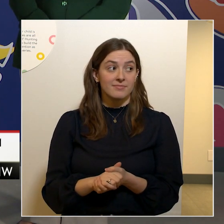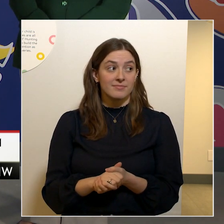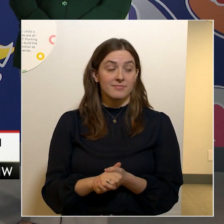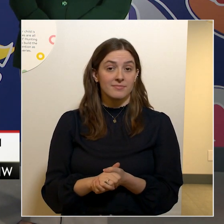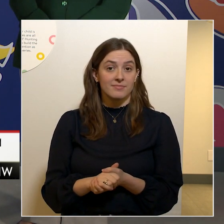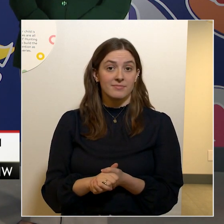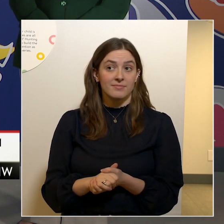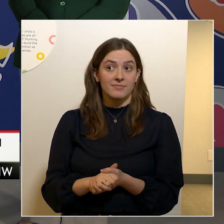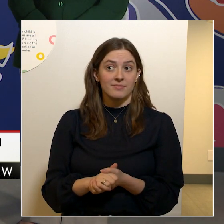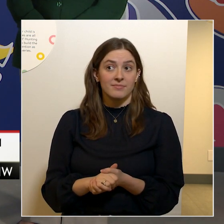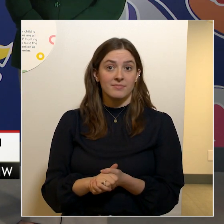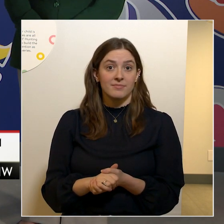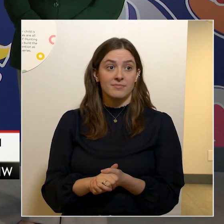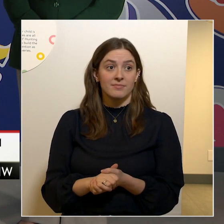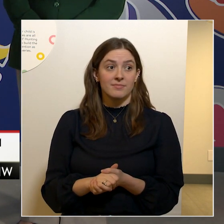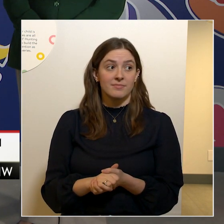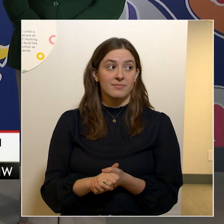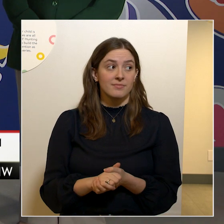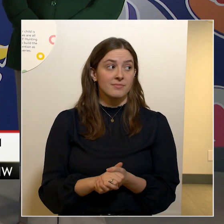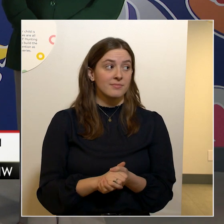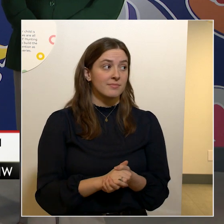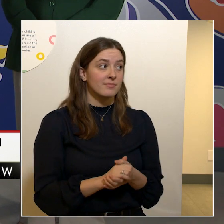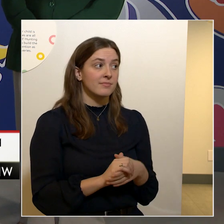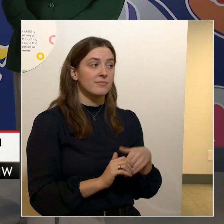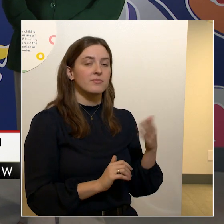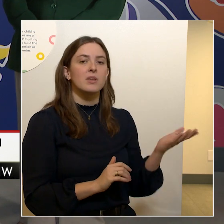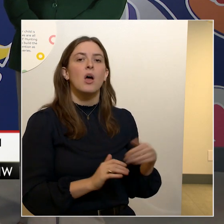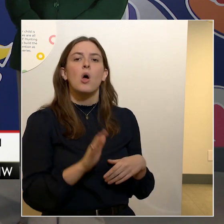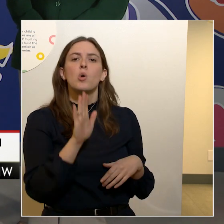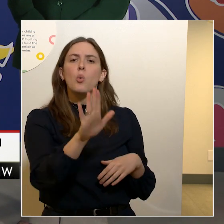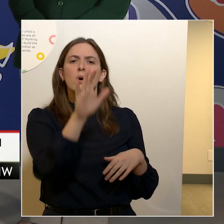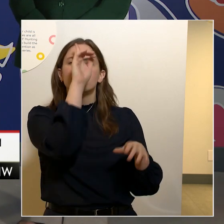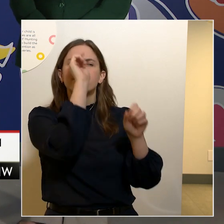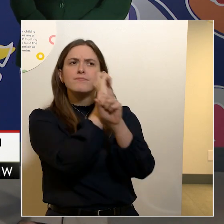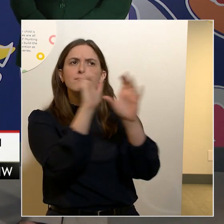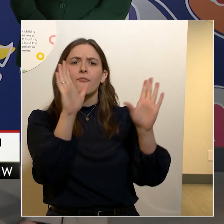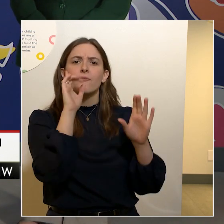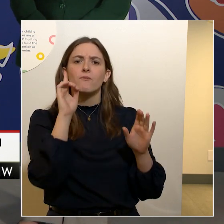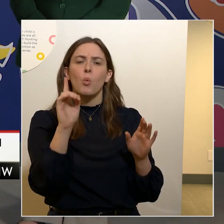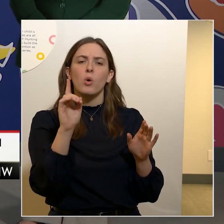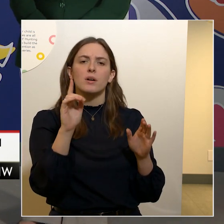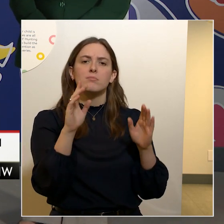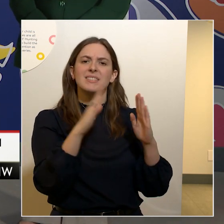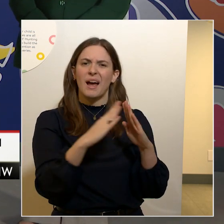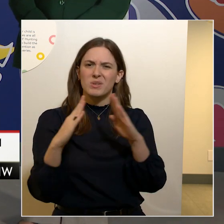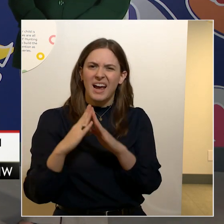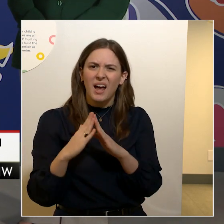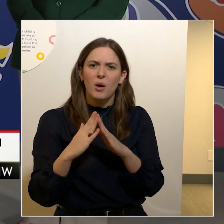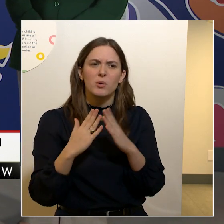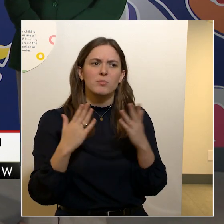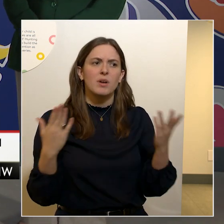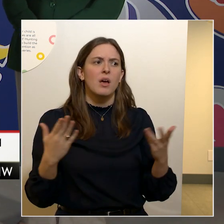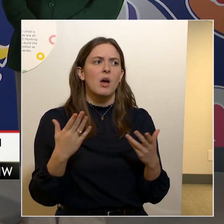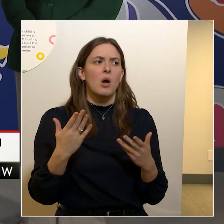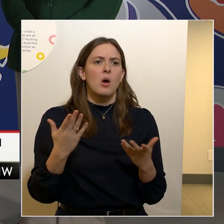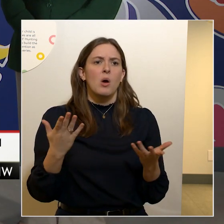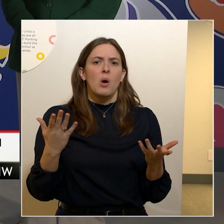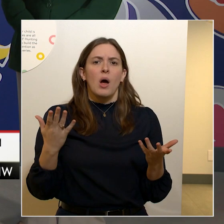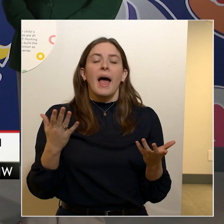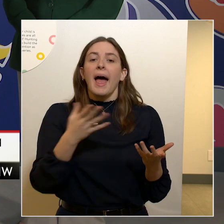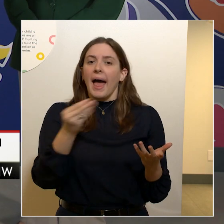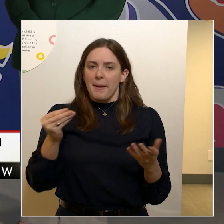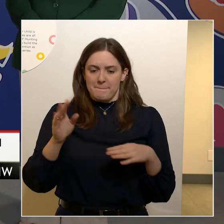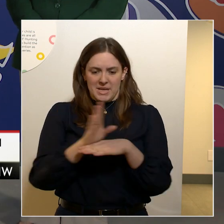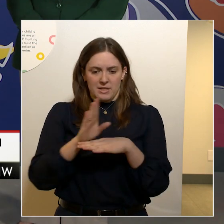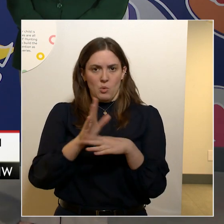Yeah, of course. Yeah. So what's your vision for downtown, and just what will it take for businesses to qualify for these